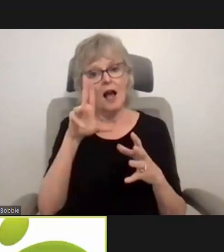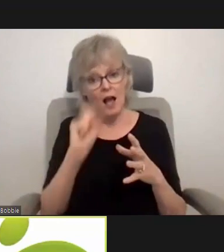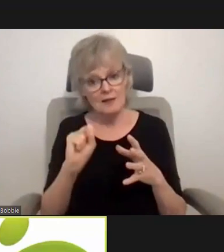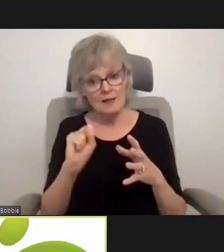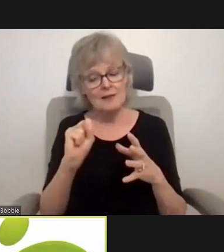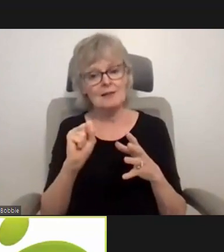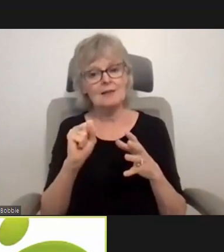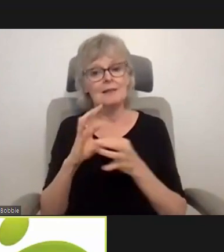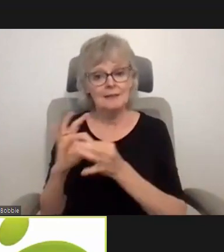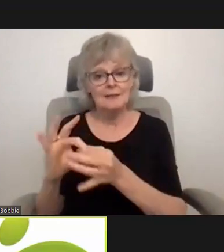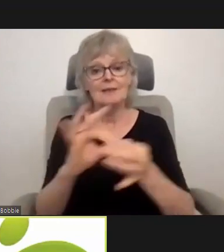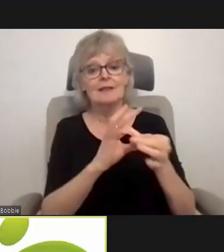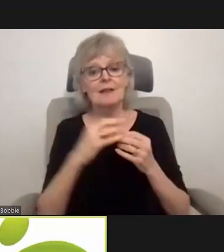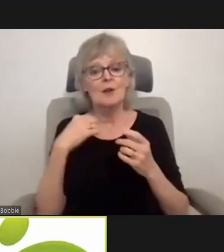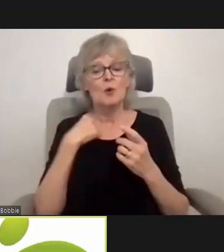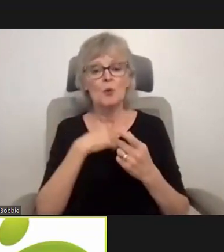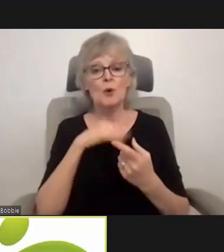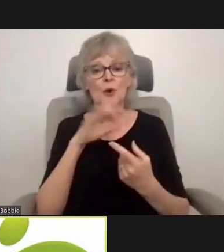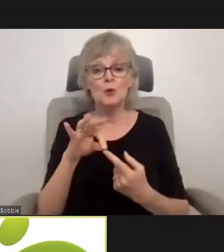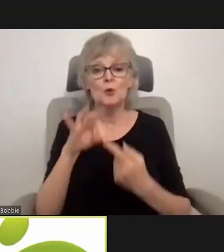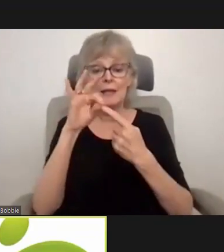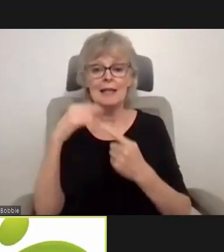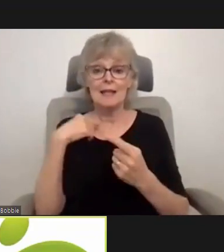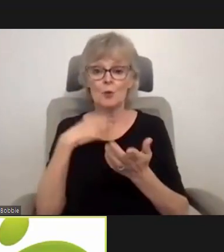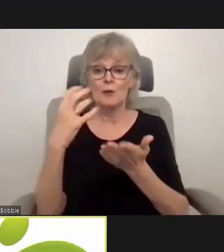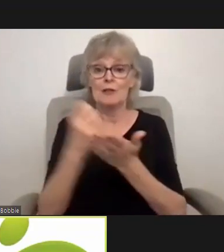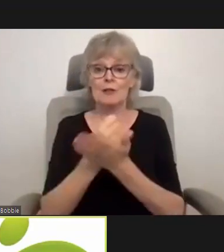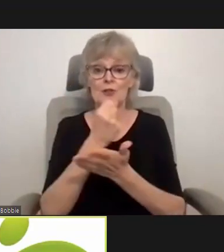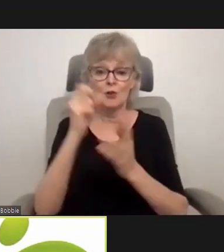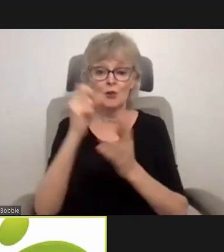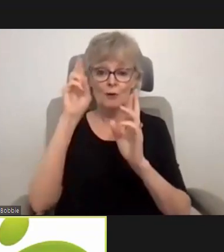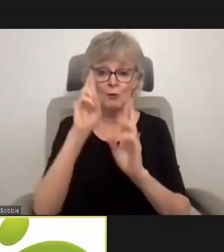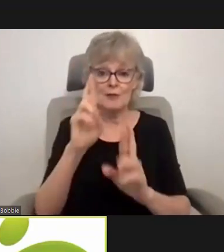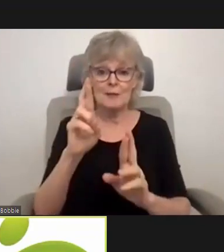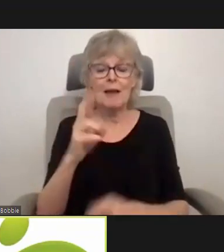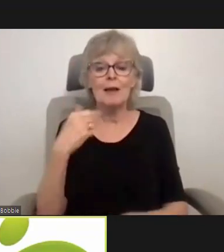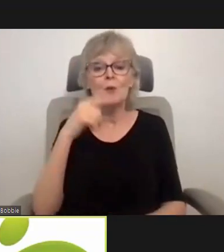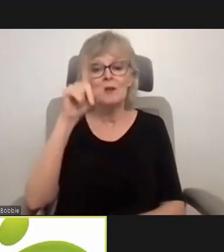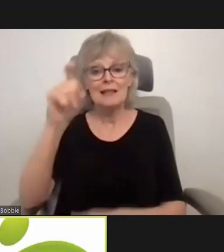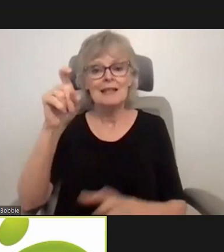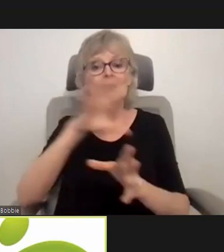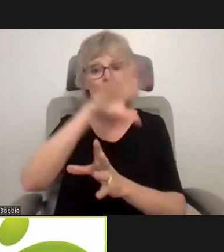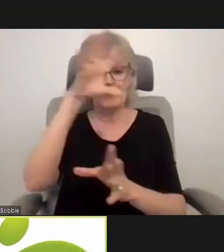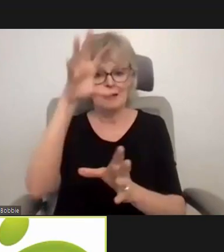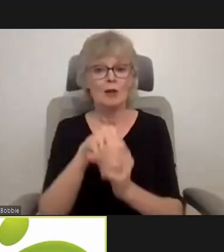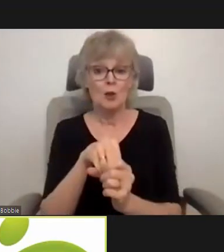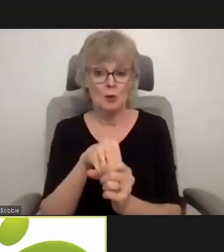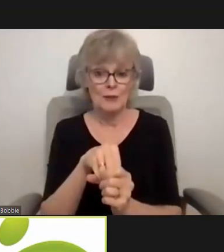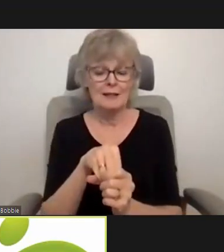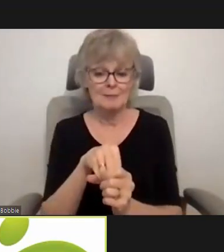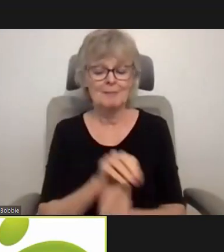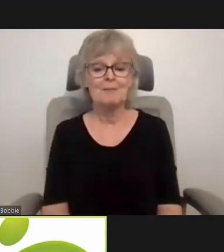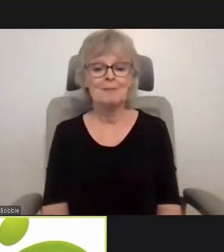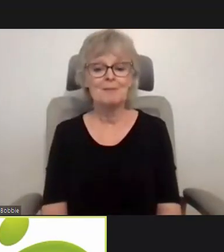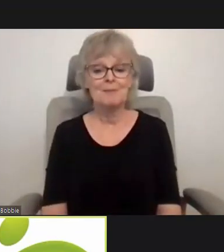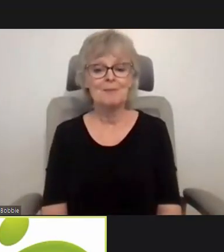unique. We deserve respect. We need to be included in everything.